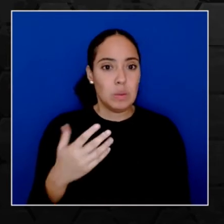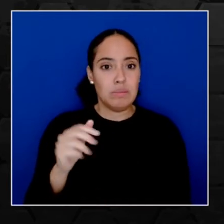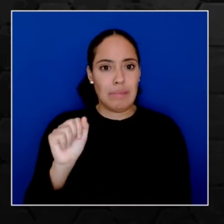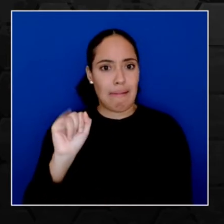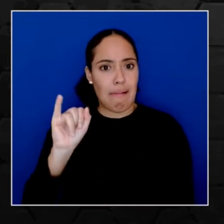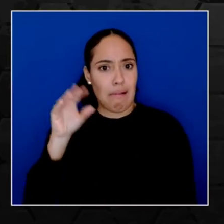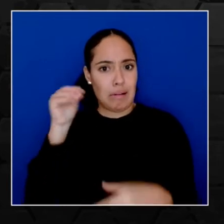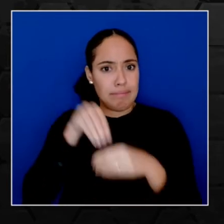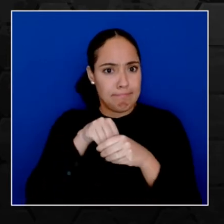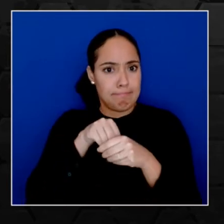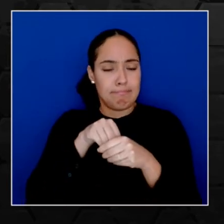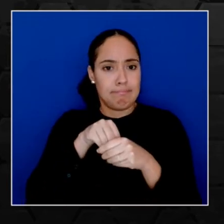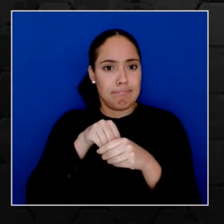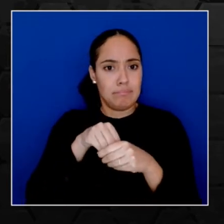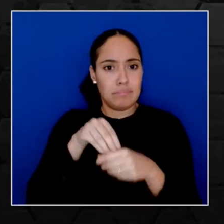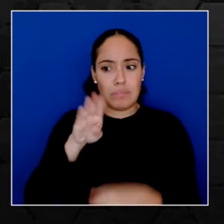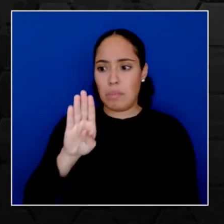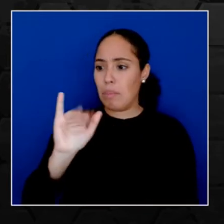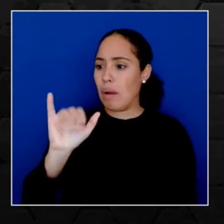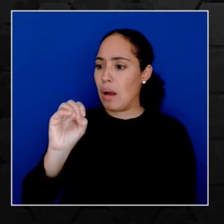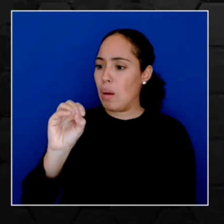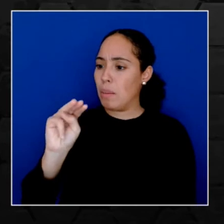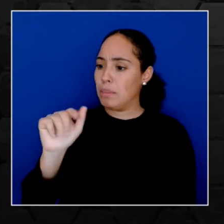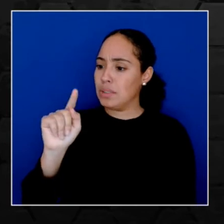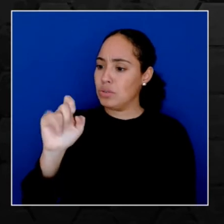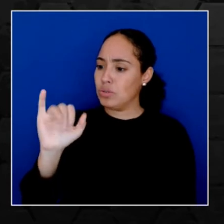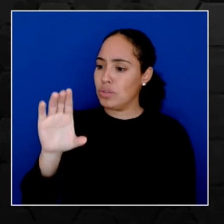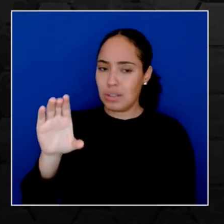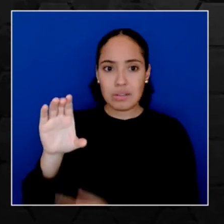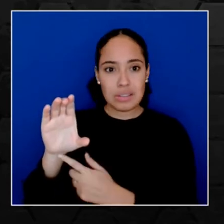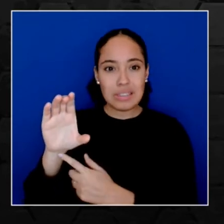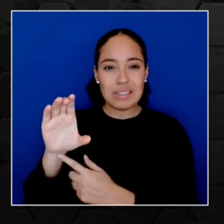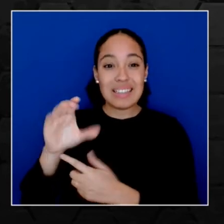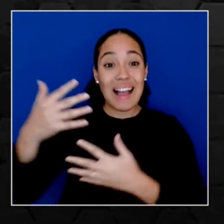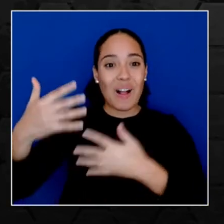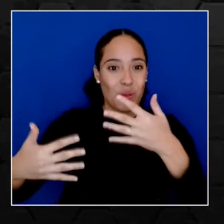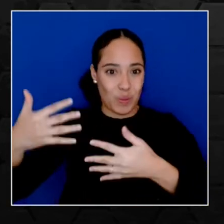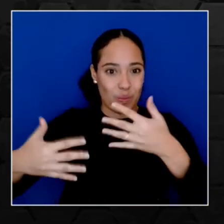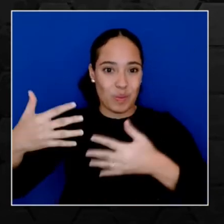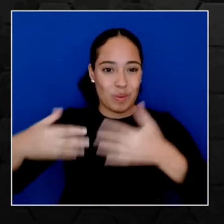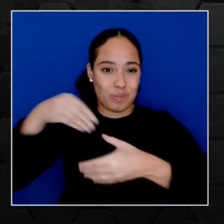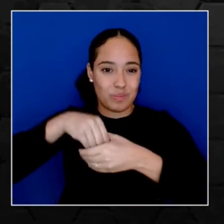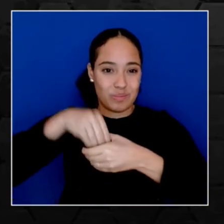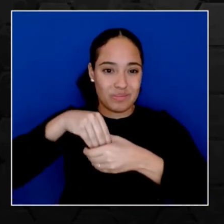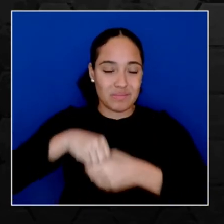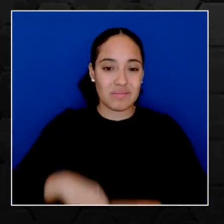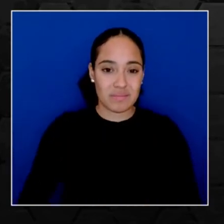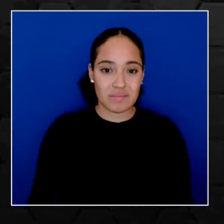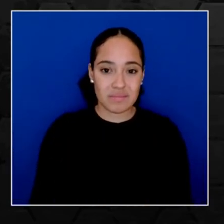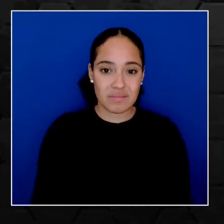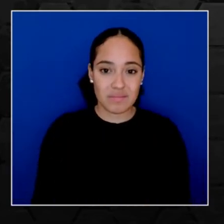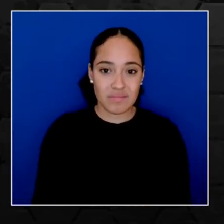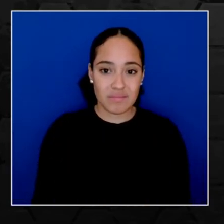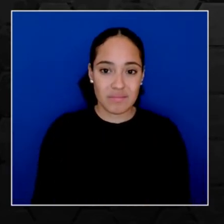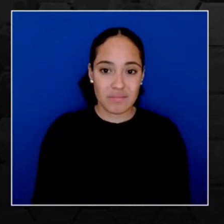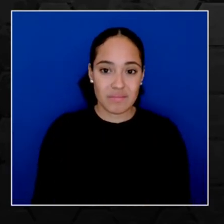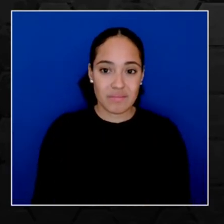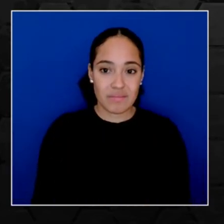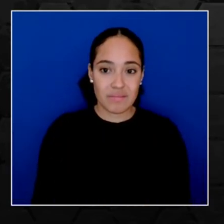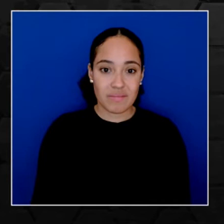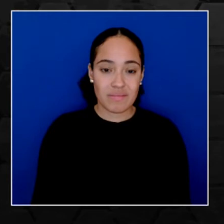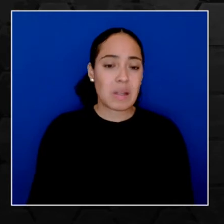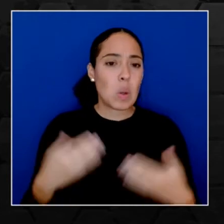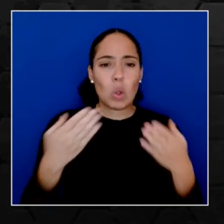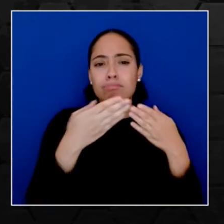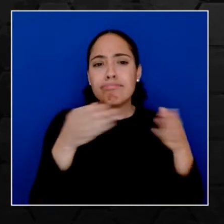algorithm based session. And to conclude, today what I have given in this allotted time was just a very small walkthrough of a topic